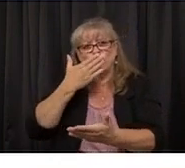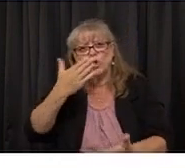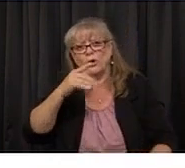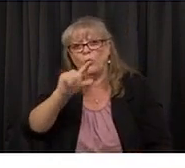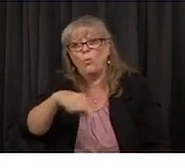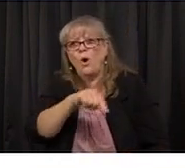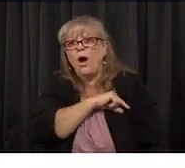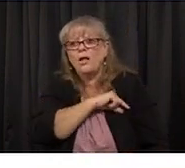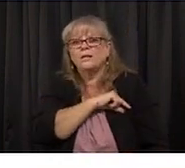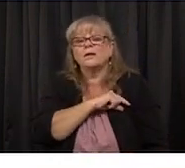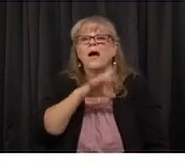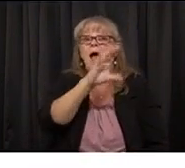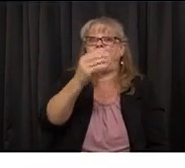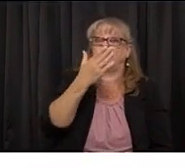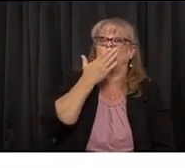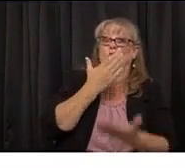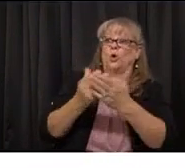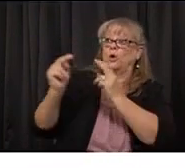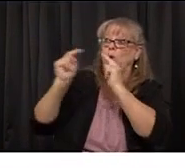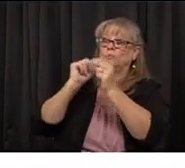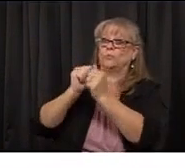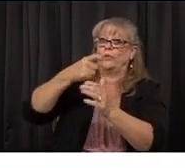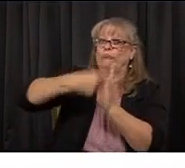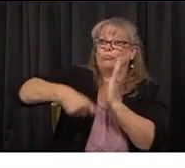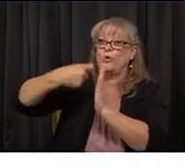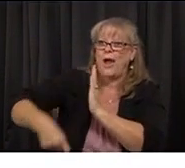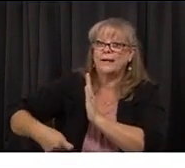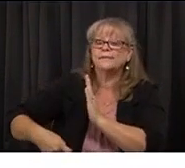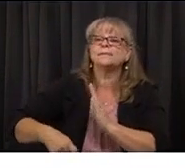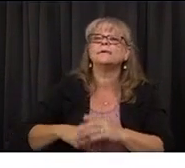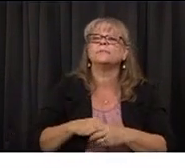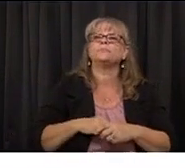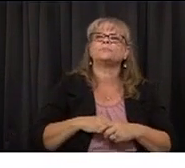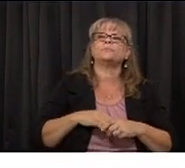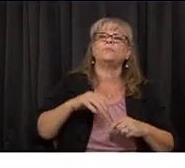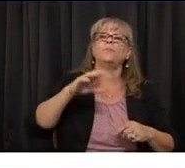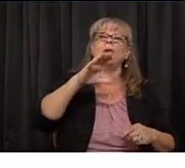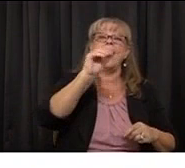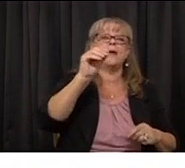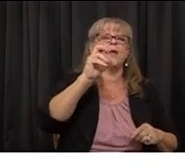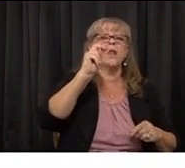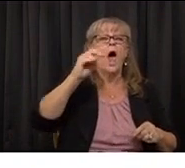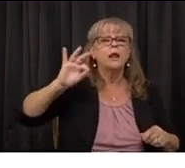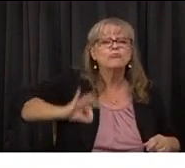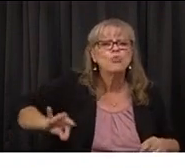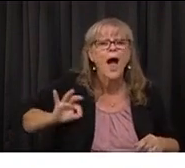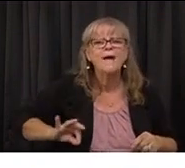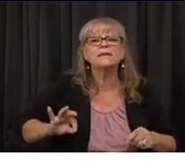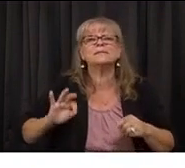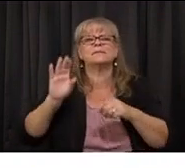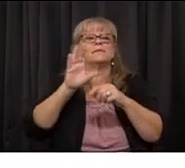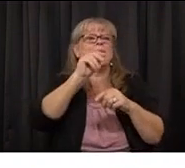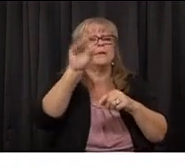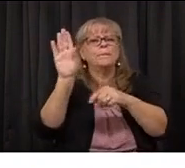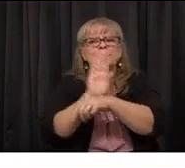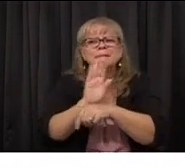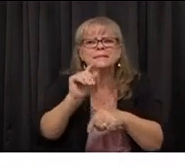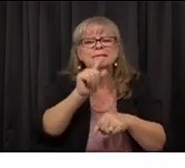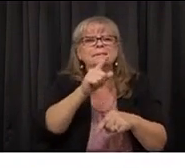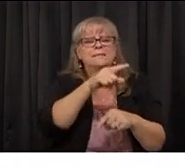Colorado businesses and nonprofits and others get the protective equipment that they need and have access to it. So you can